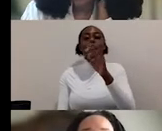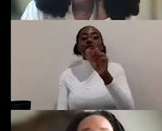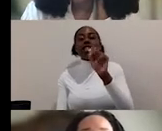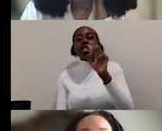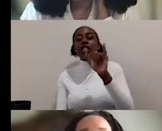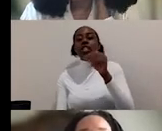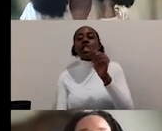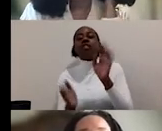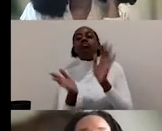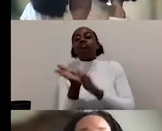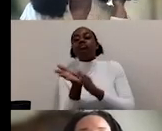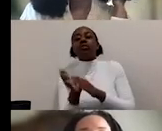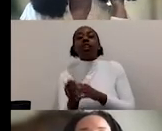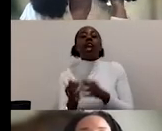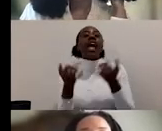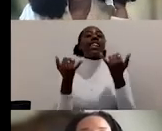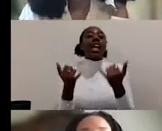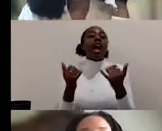question.